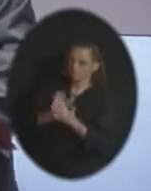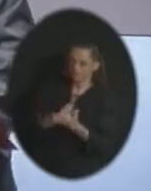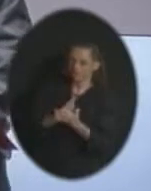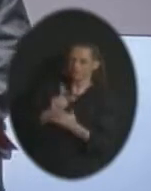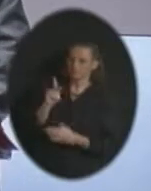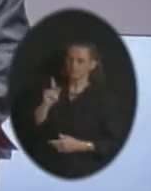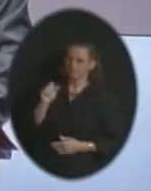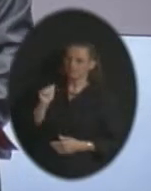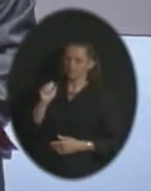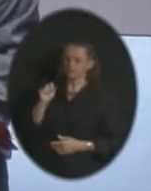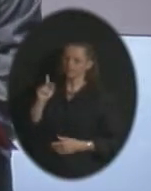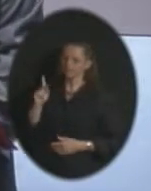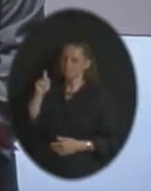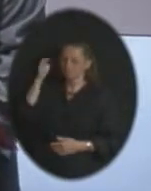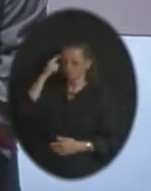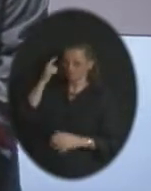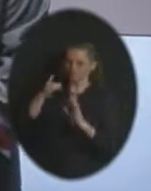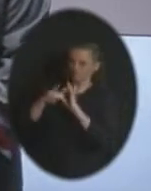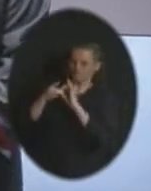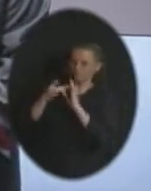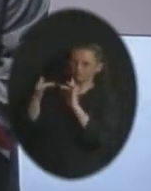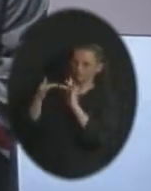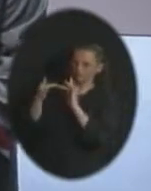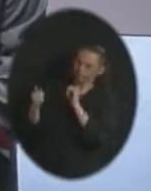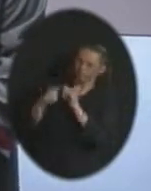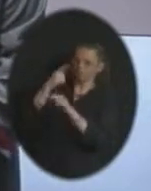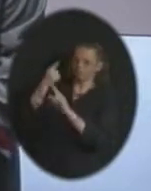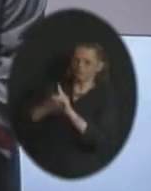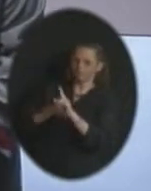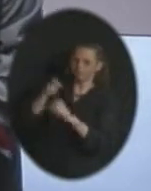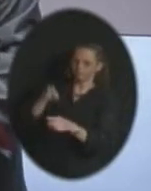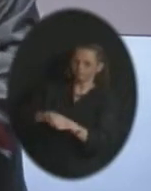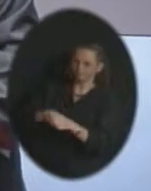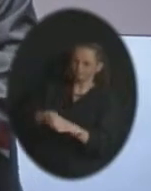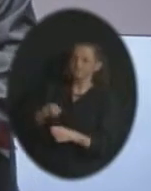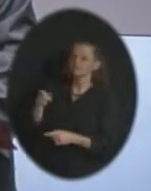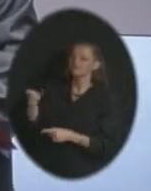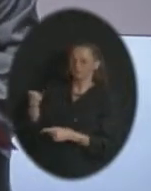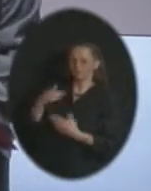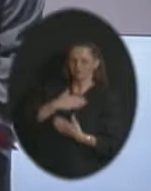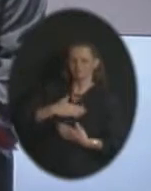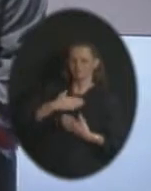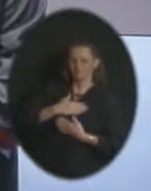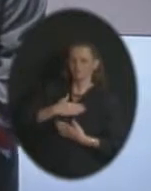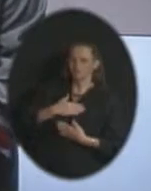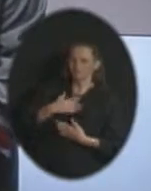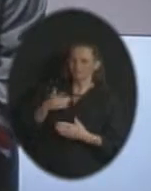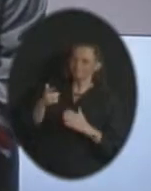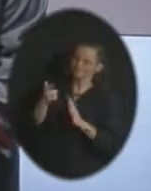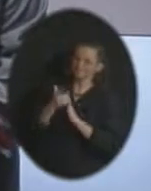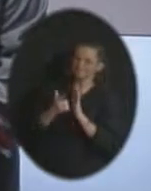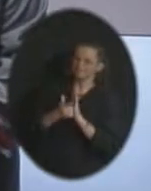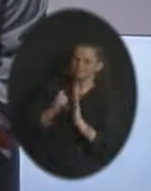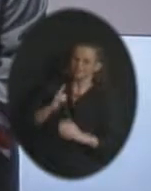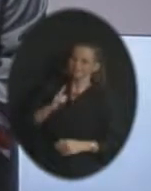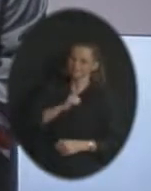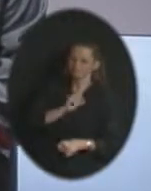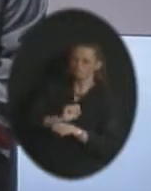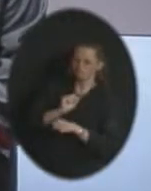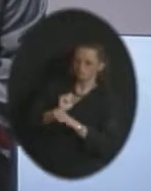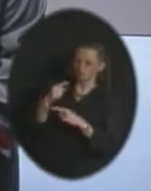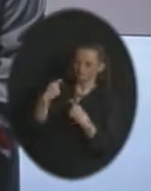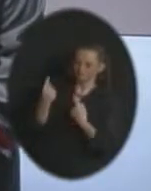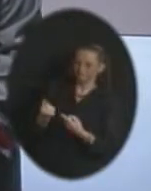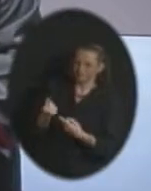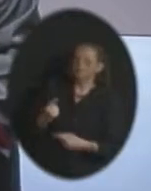relations contact the very first month. I think she's enjoyed the legislative and association work from her board seat during her tenure. As a board